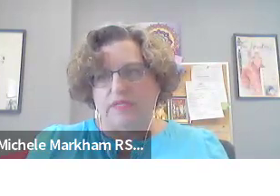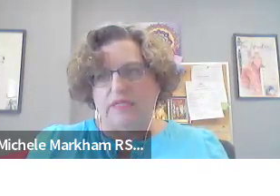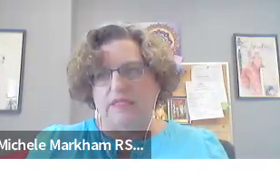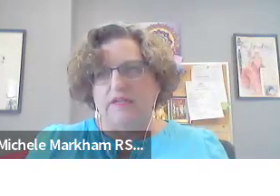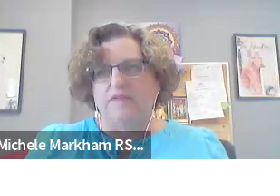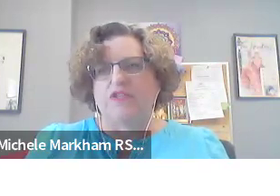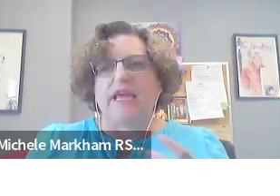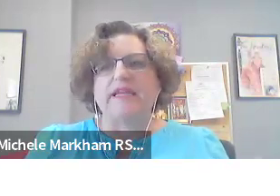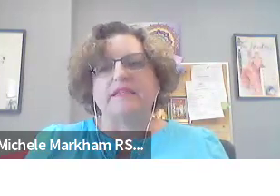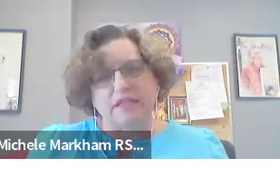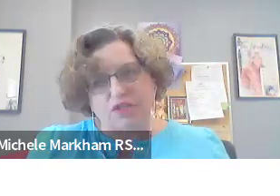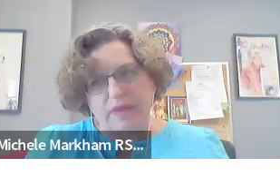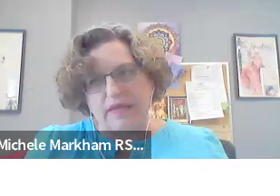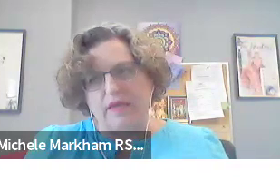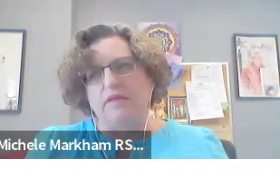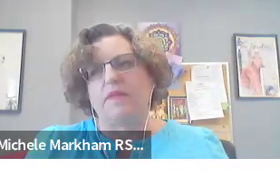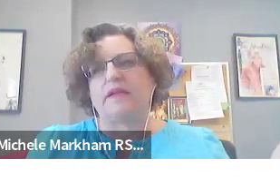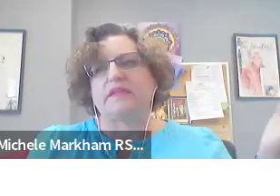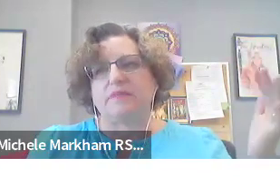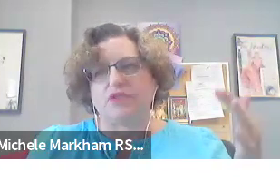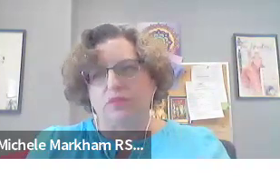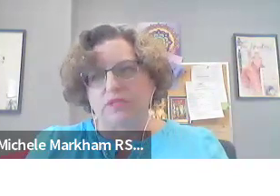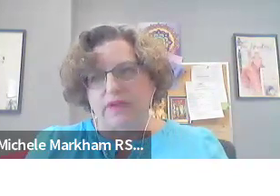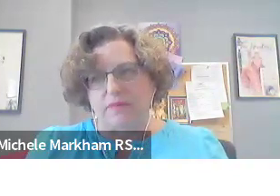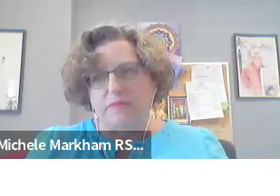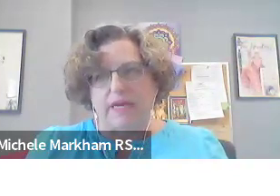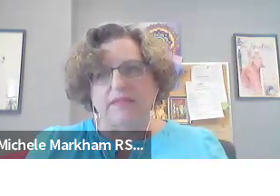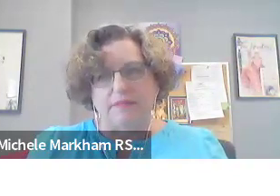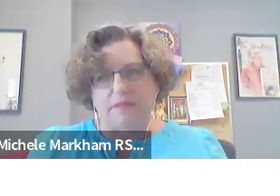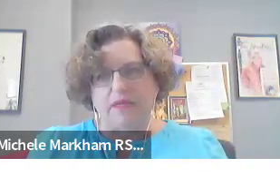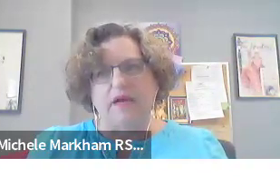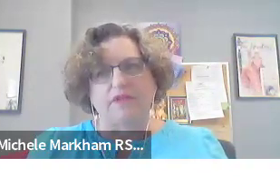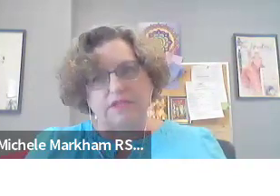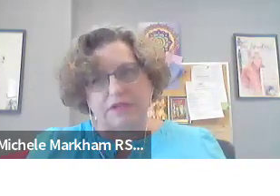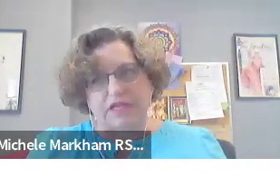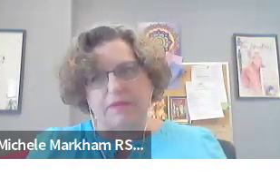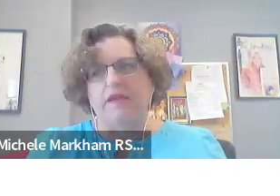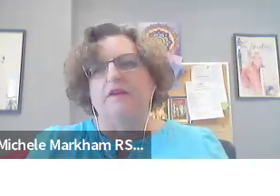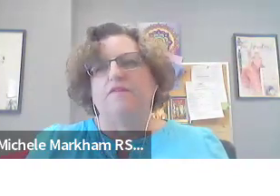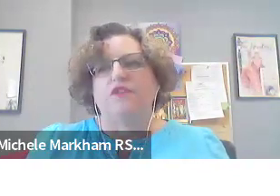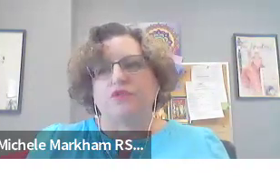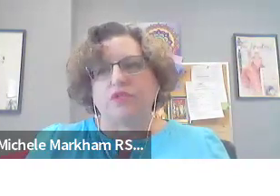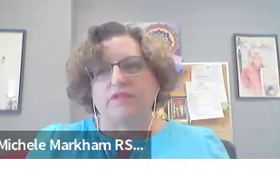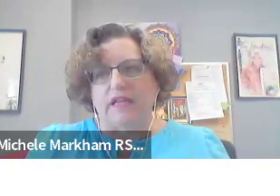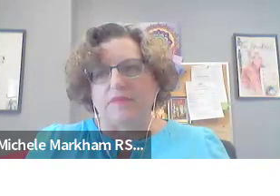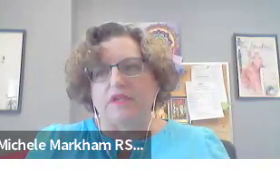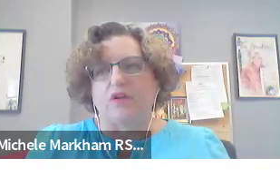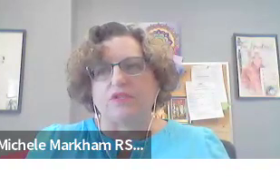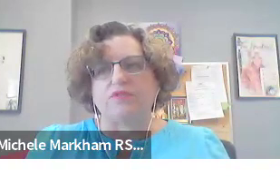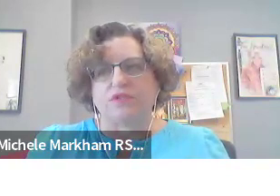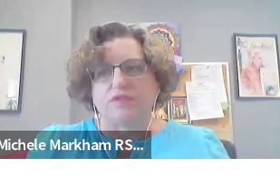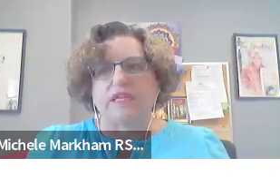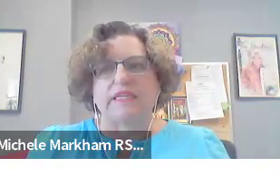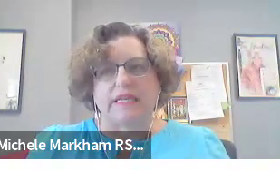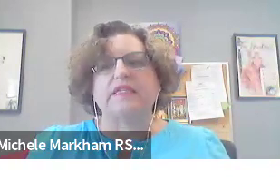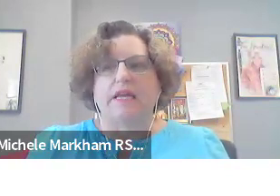screening process. To aid in decision-making, an assessment tool was developed by a subcommittee of the steering committee. The tool developed